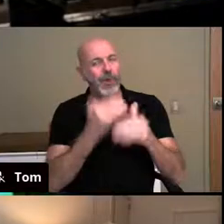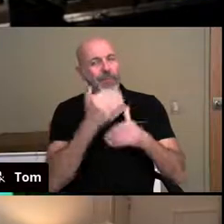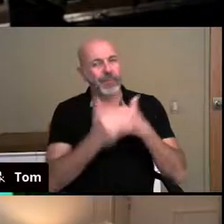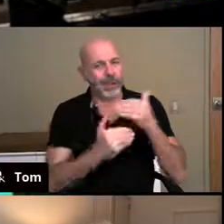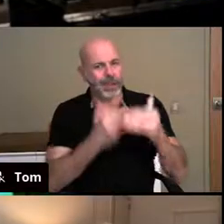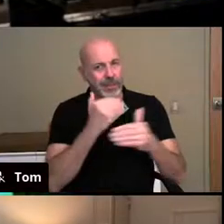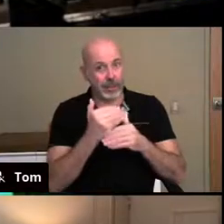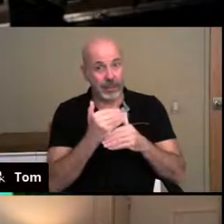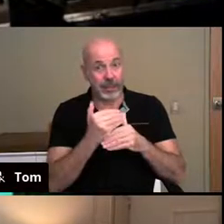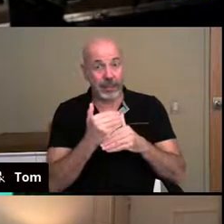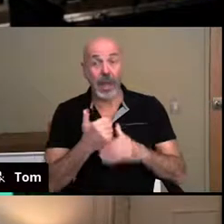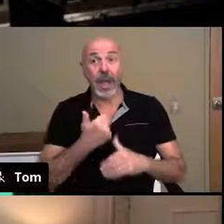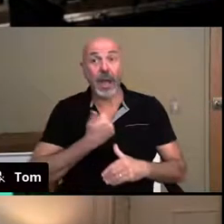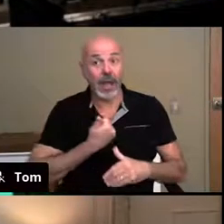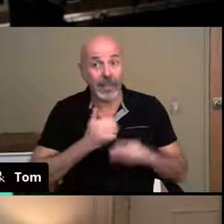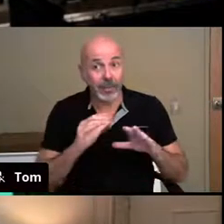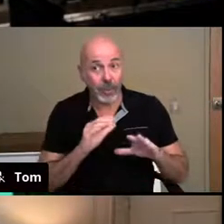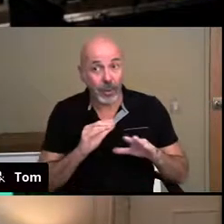it without exercise.